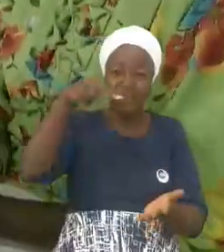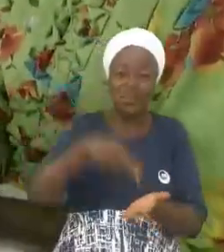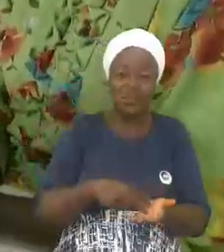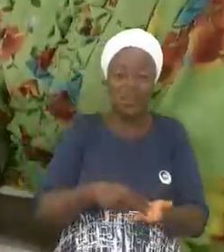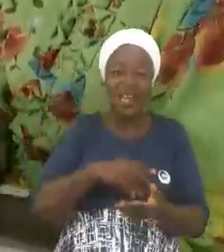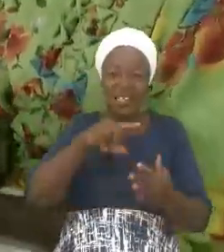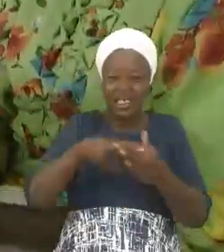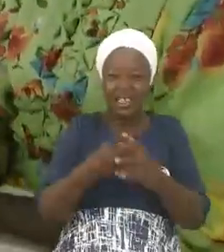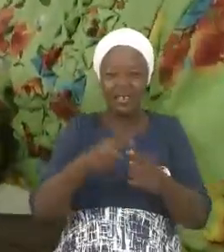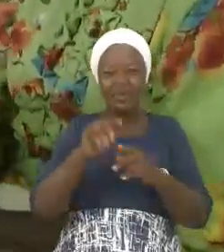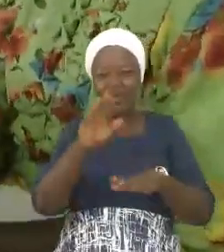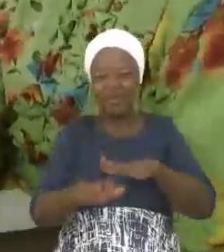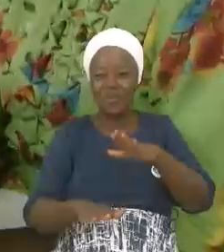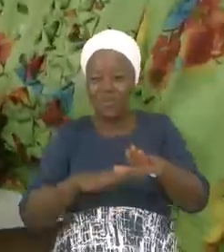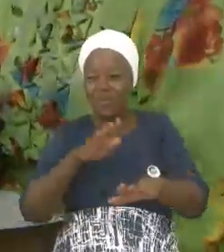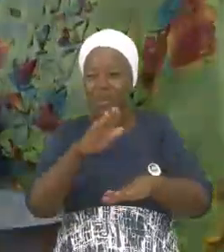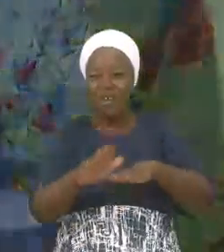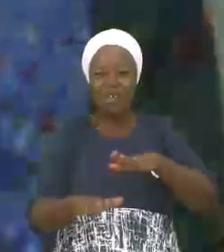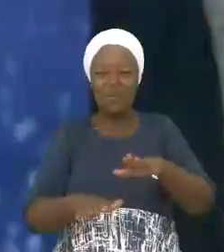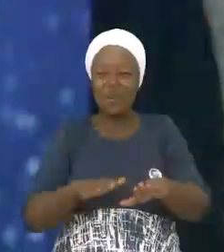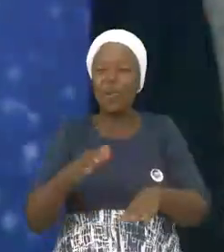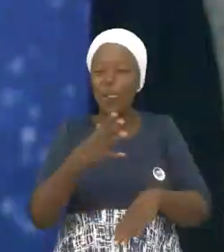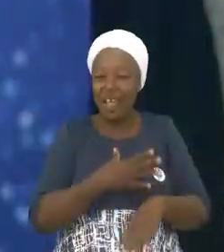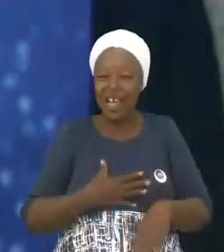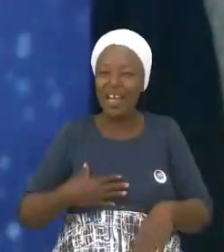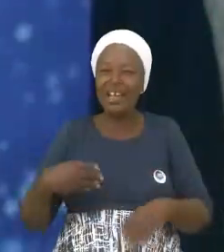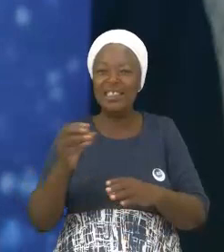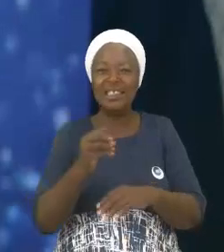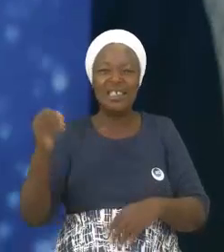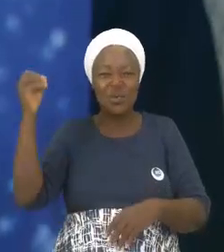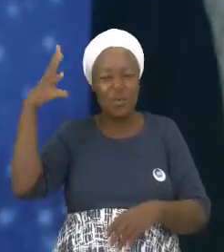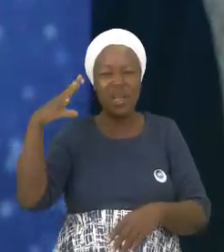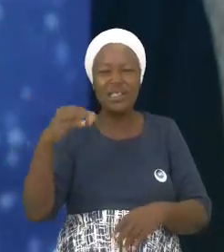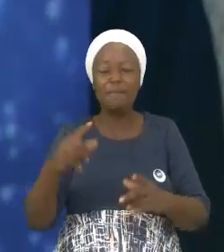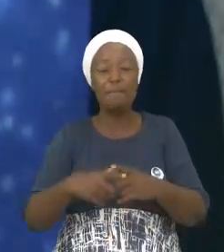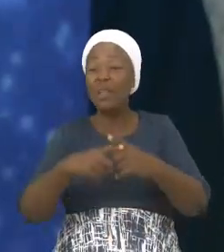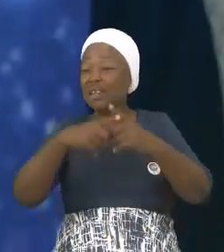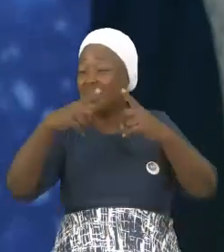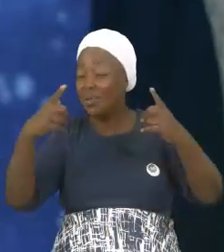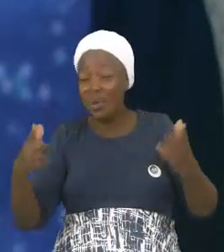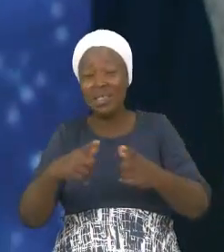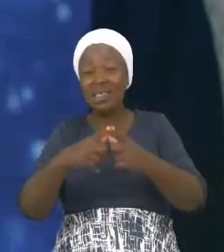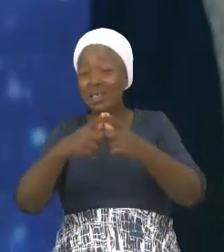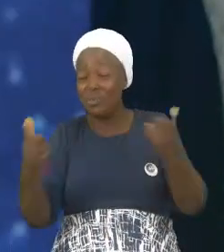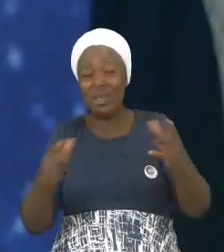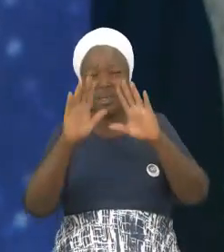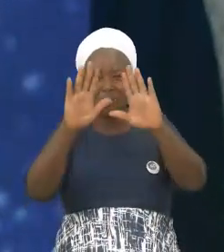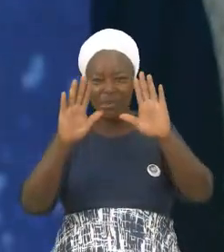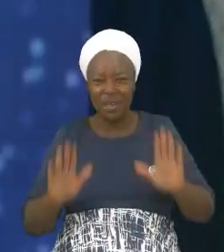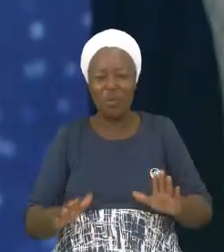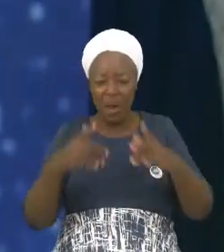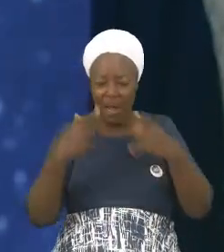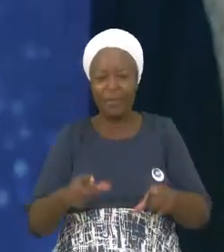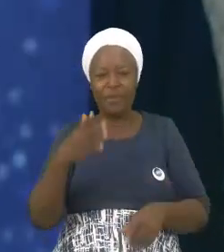to walk, and great, great pandemonium of miracle happening